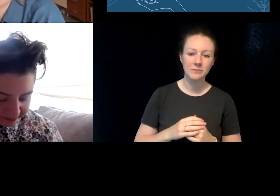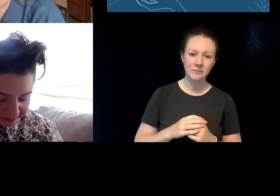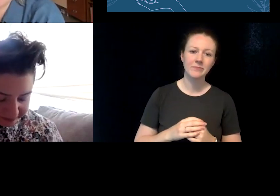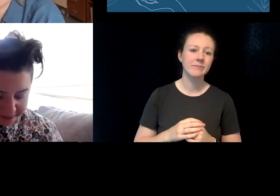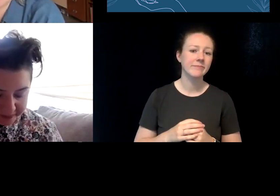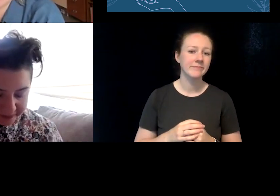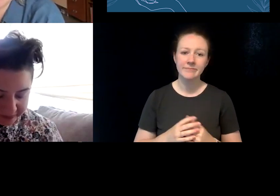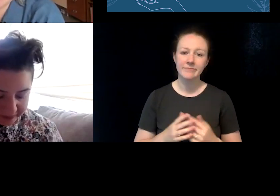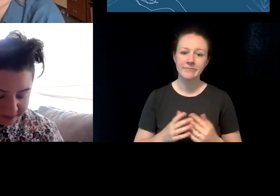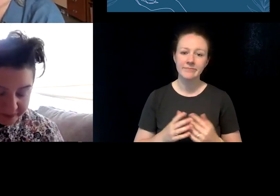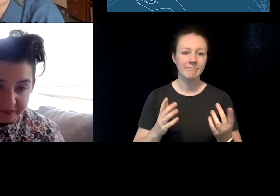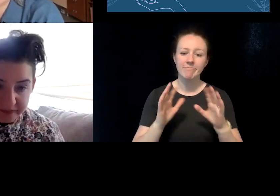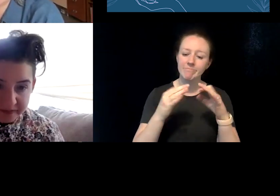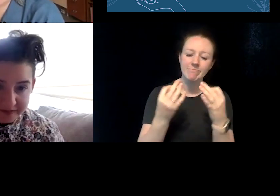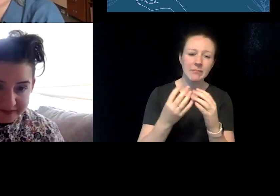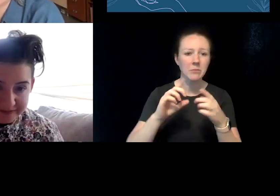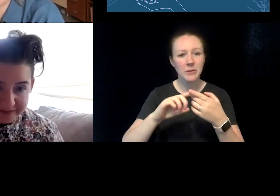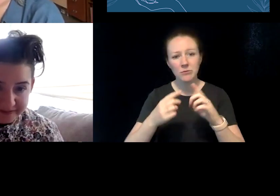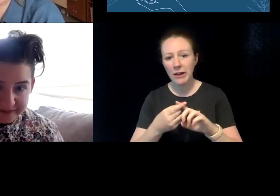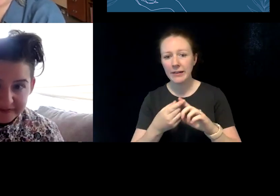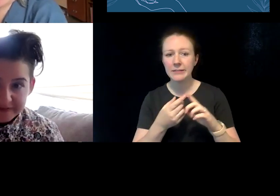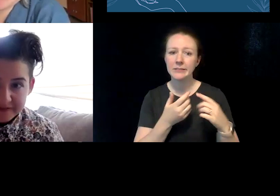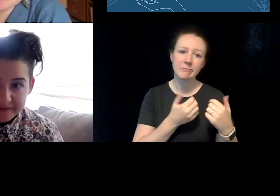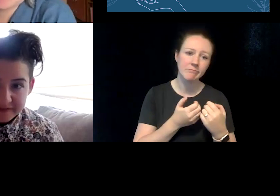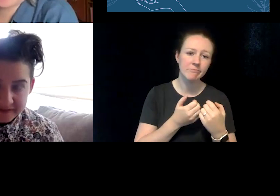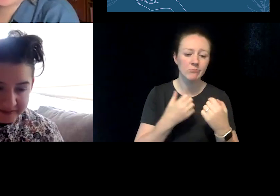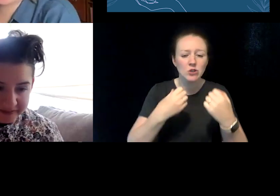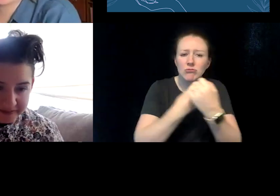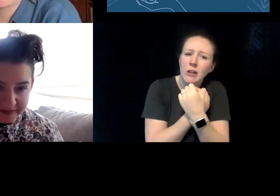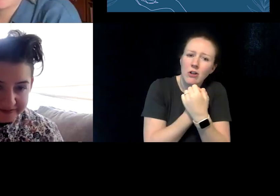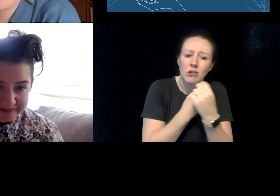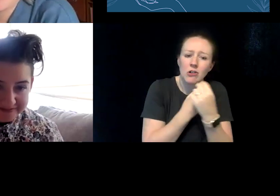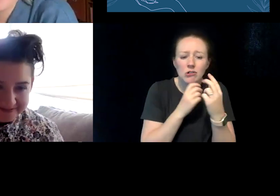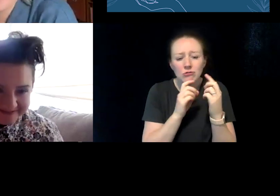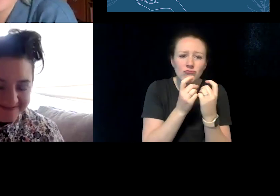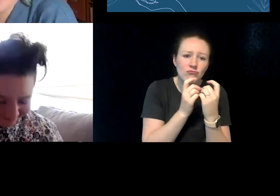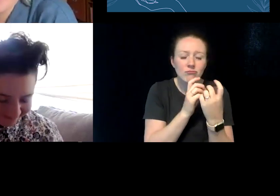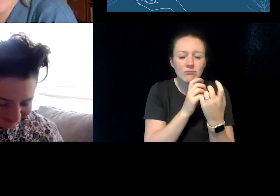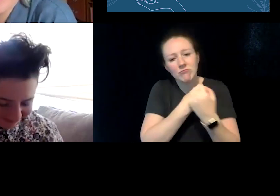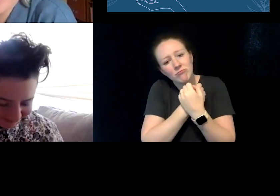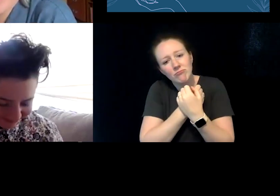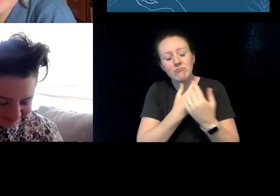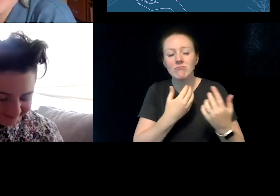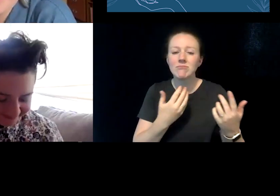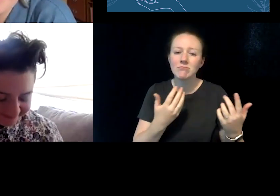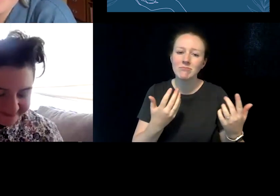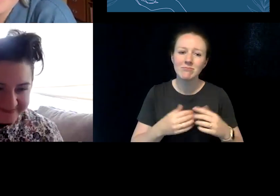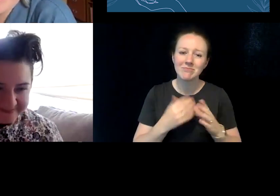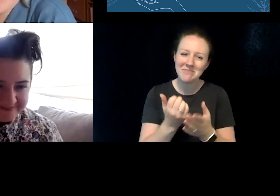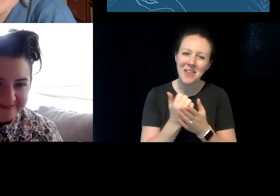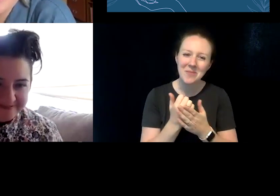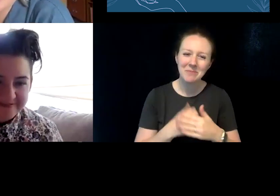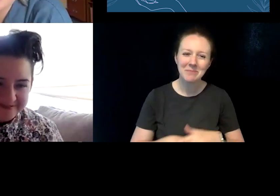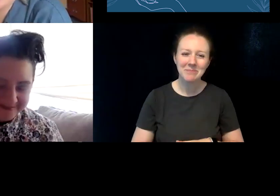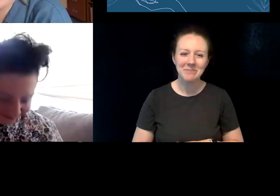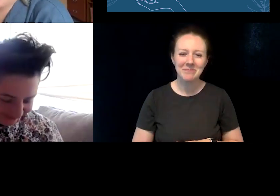Cuddle with people you love, cuddle with people who love you. That's that helps. And that's it for